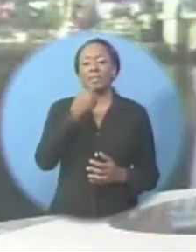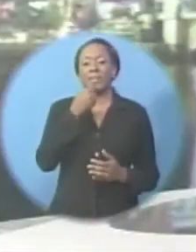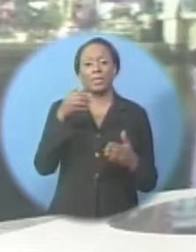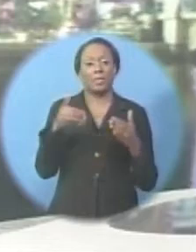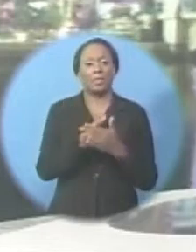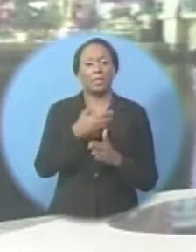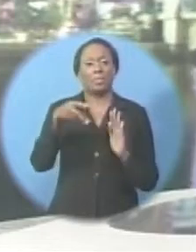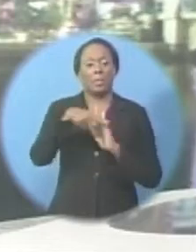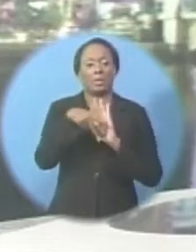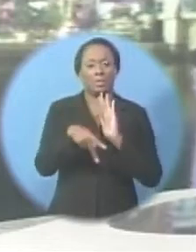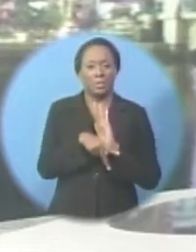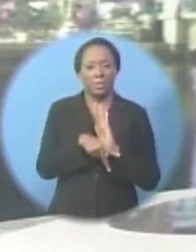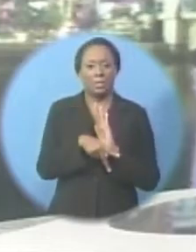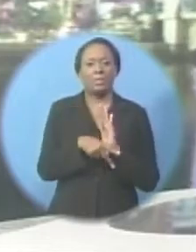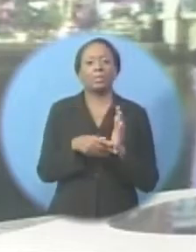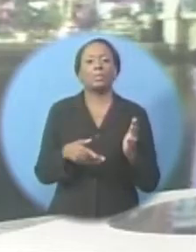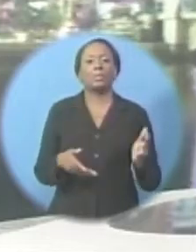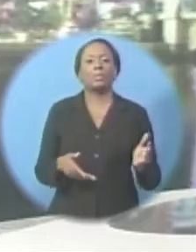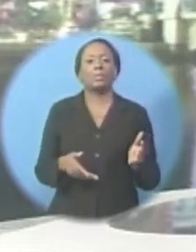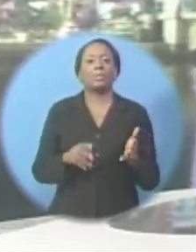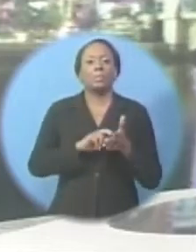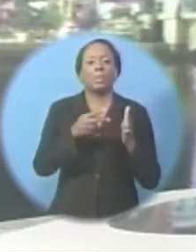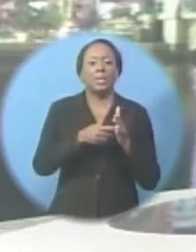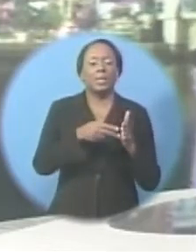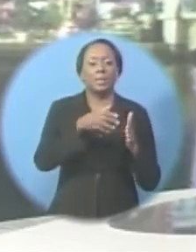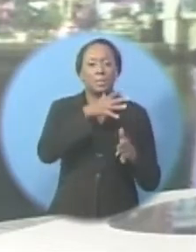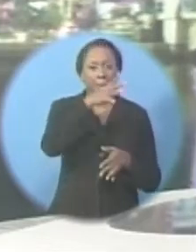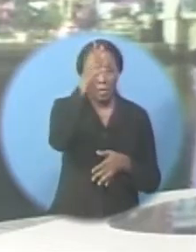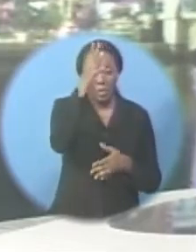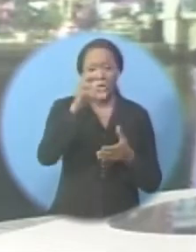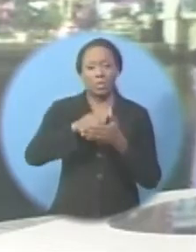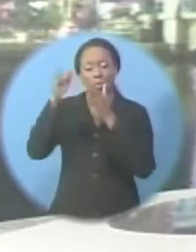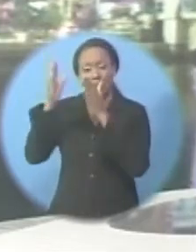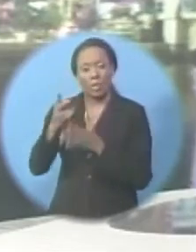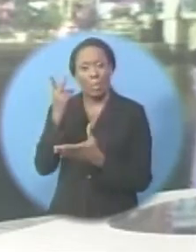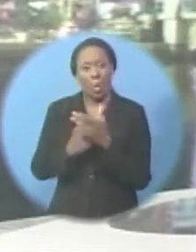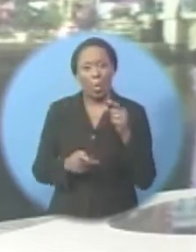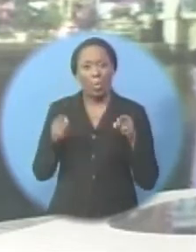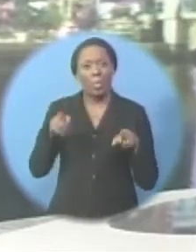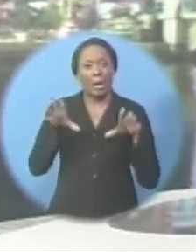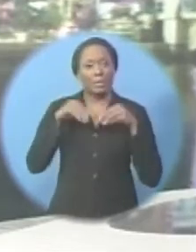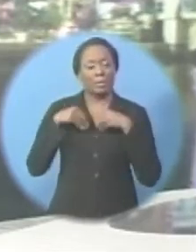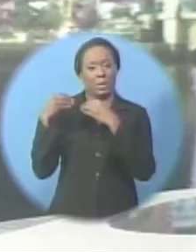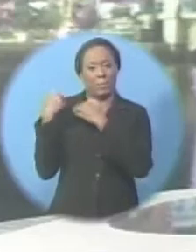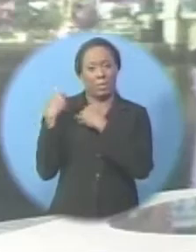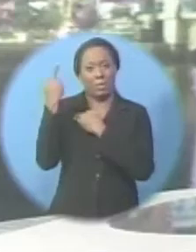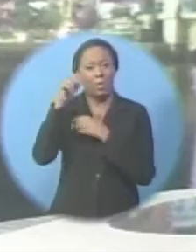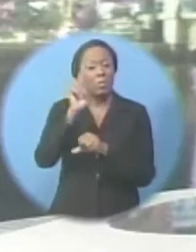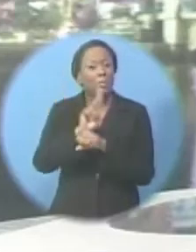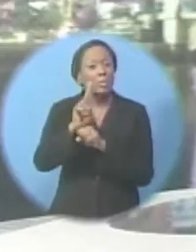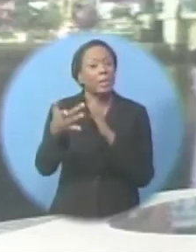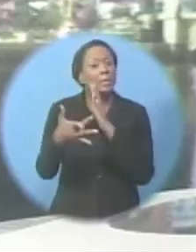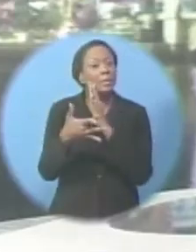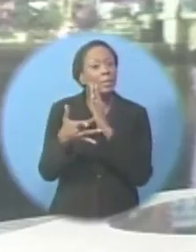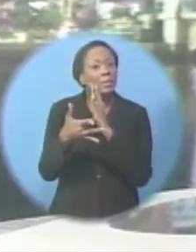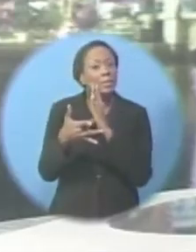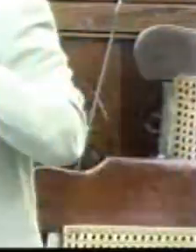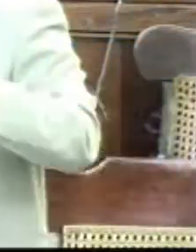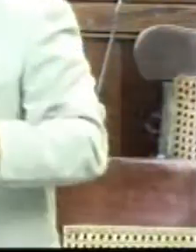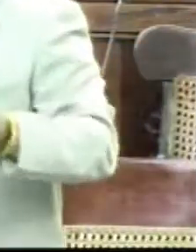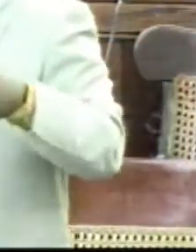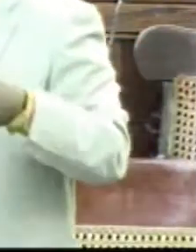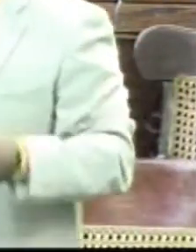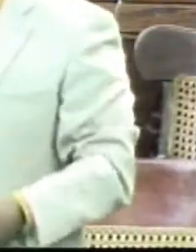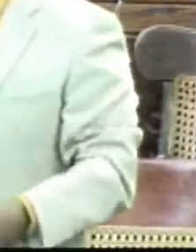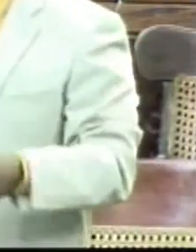Mr. Jones says the policy will require parents and students to take responsibility for using technology. And